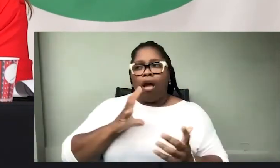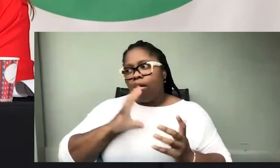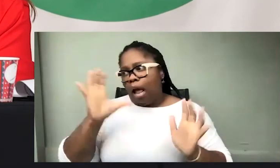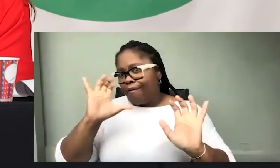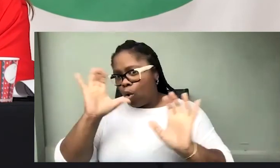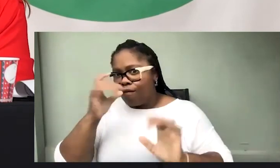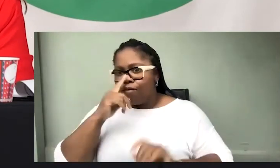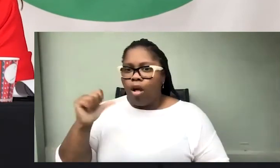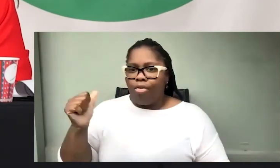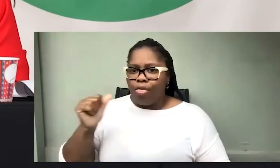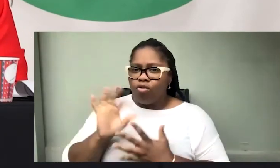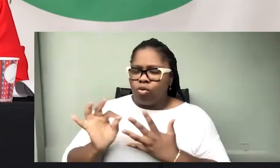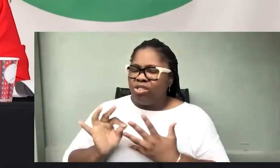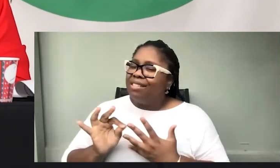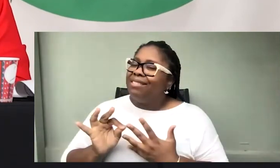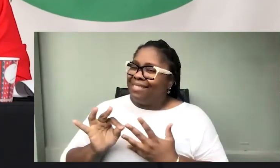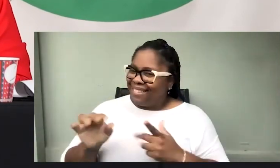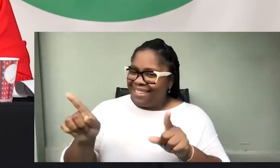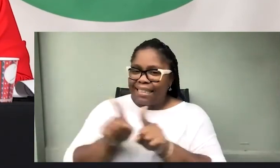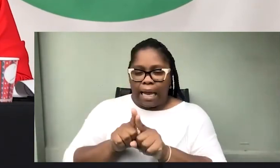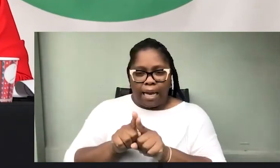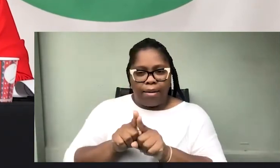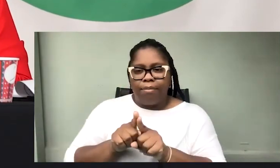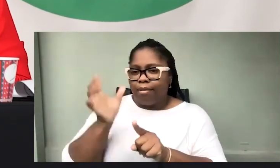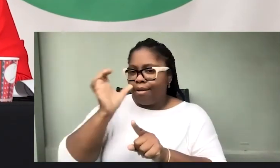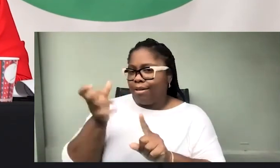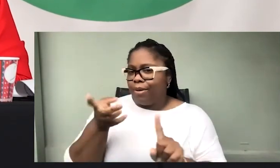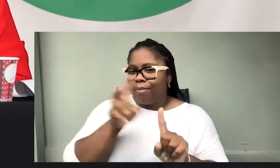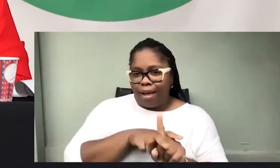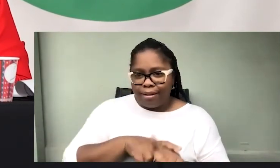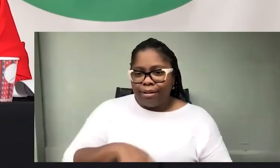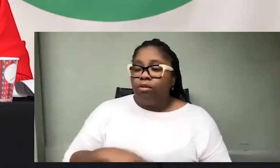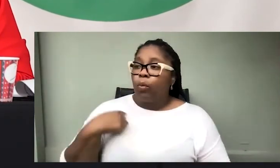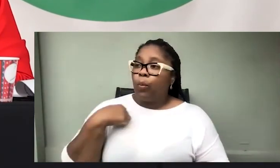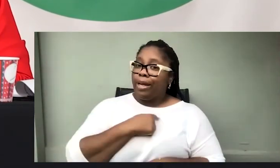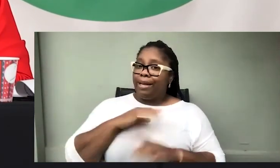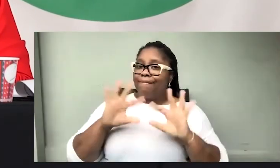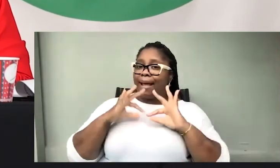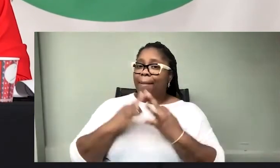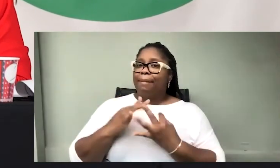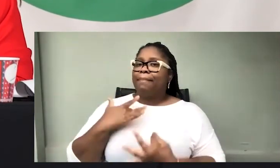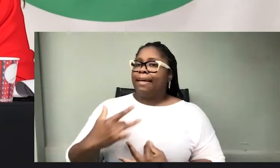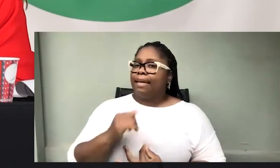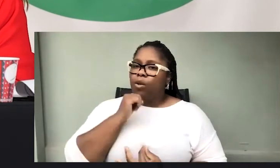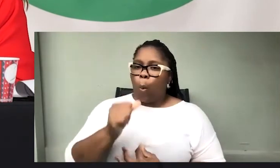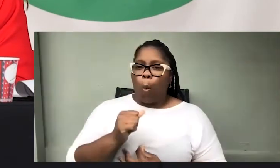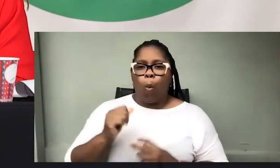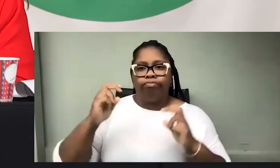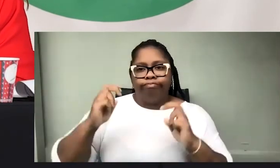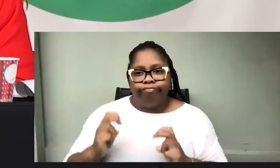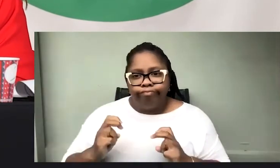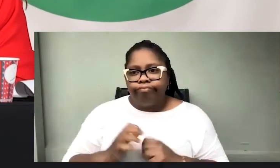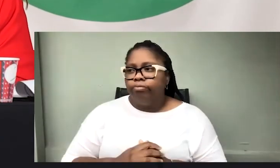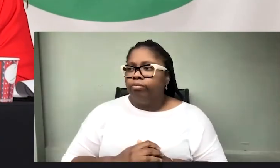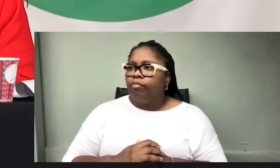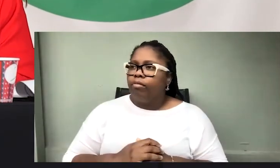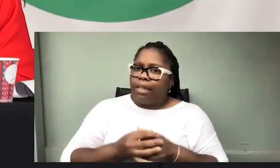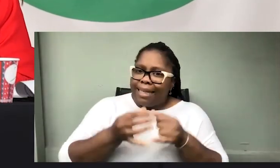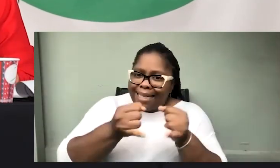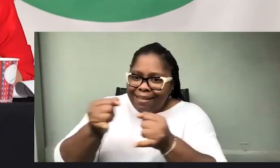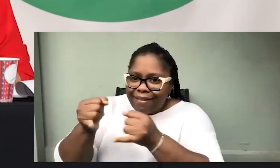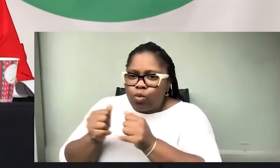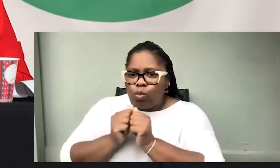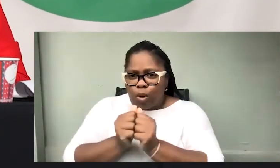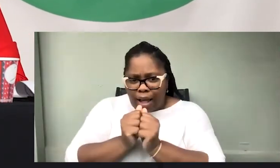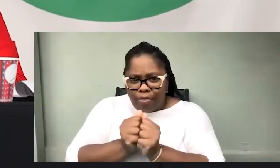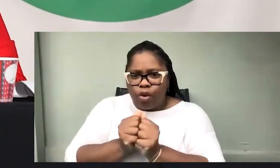the same in this situation. As families, we don't always sit down as individuals together